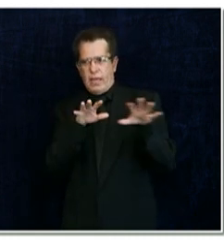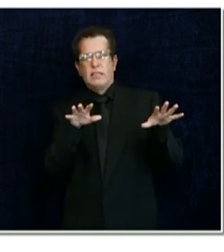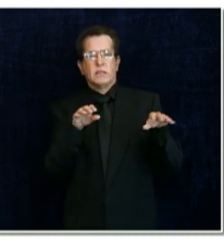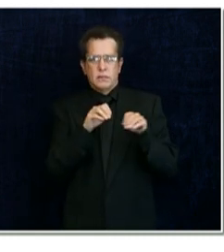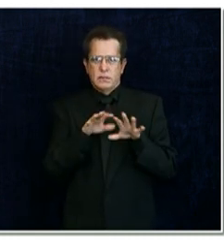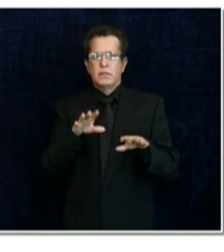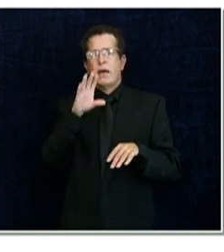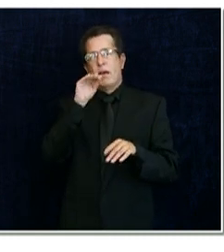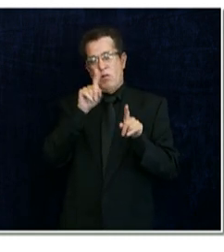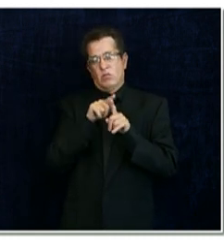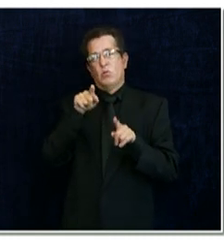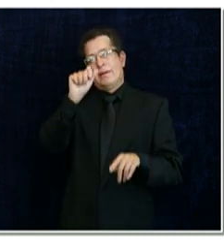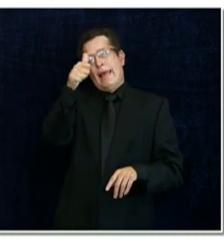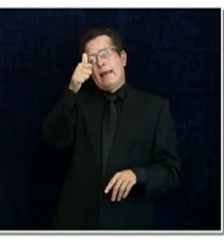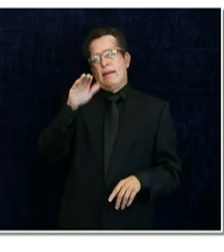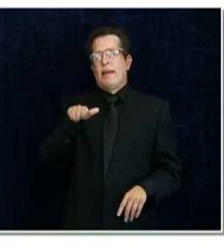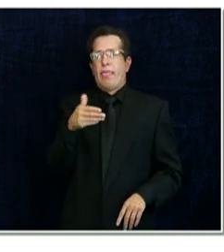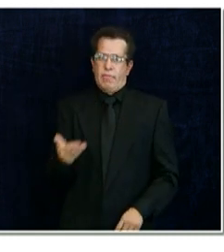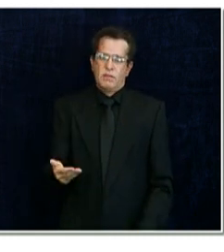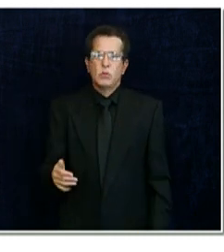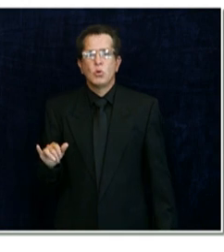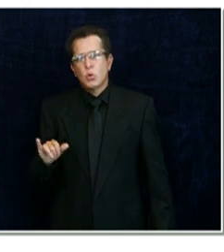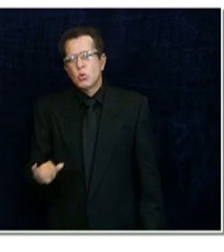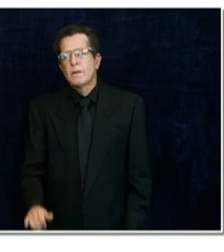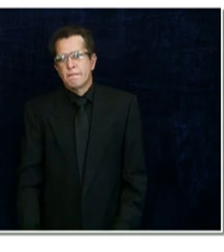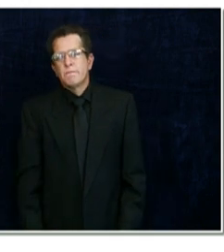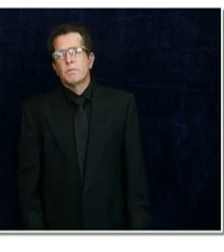of 10 deaths. Now, next,